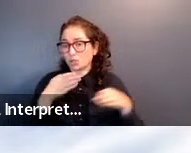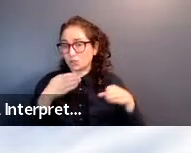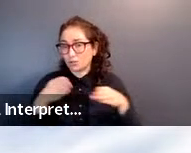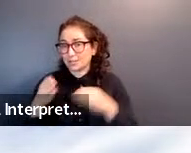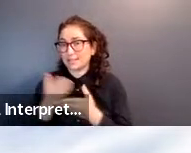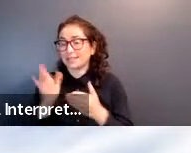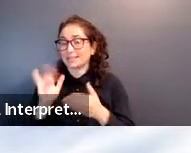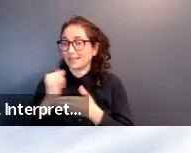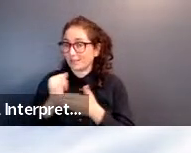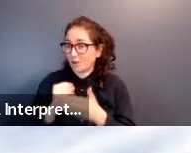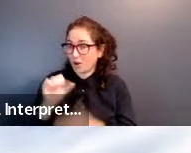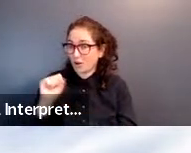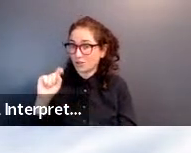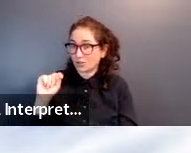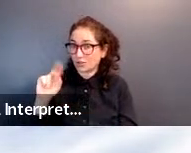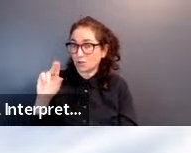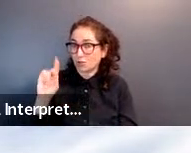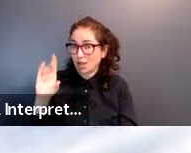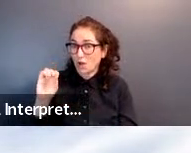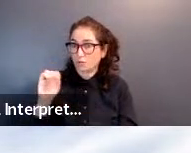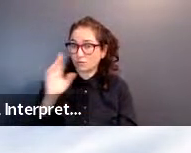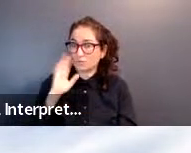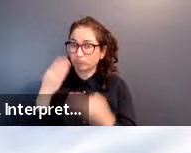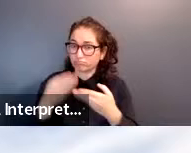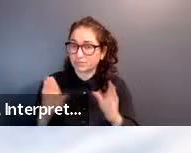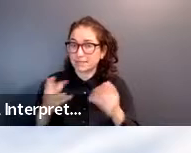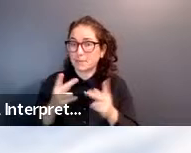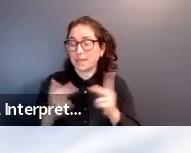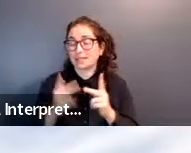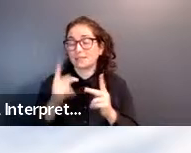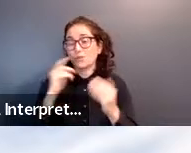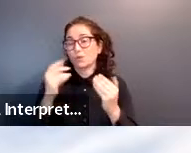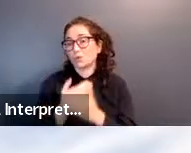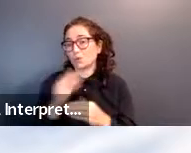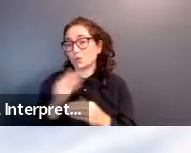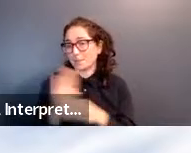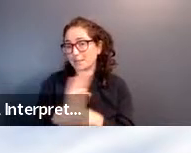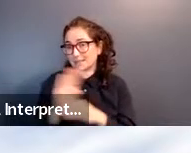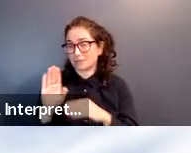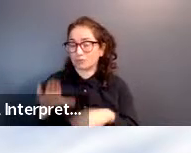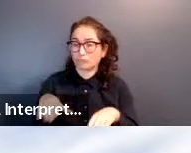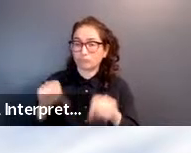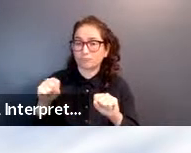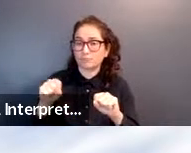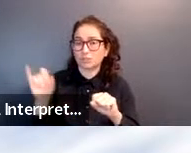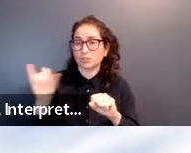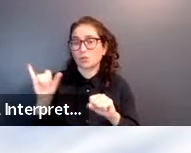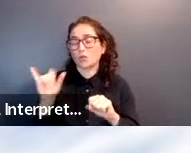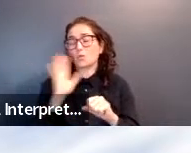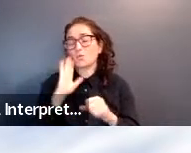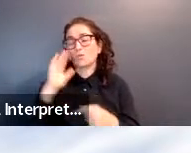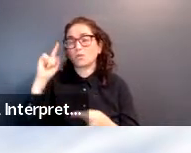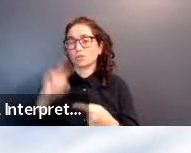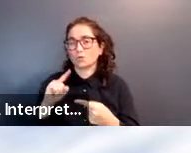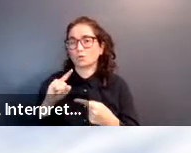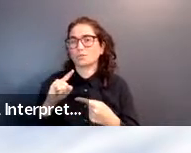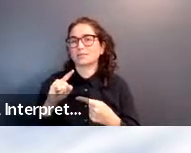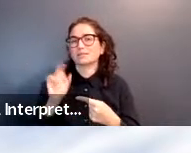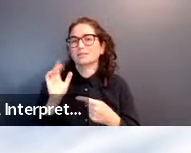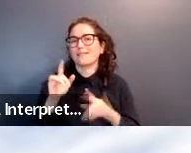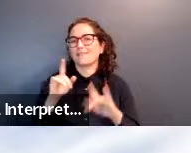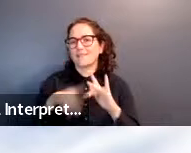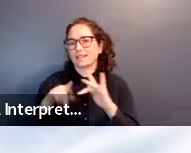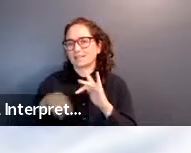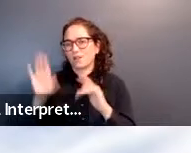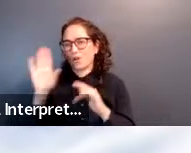like art studios. And this will open up spaces for new kinds of businesses to locate, and it will therefore reduce storefront vacancy across the